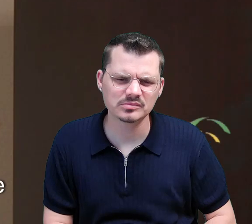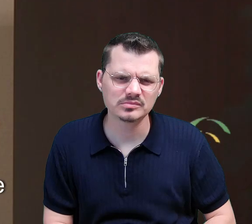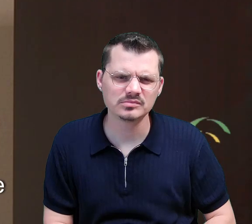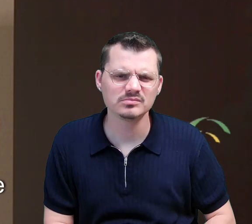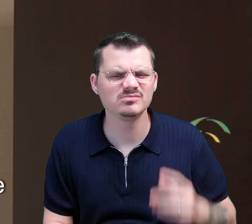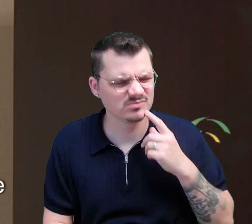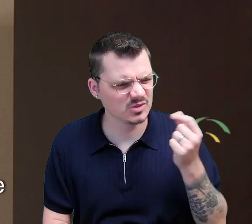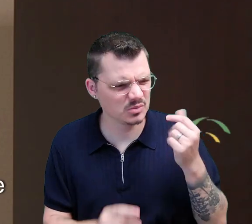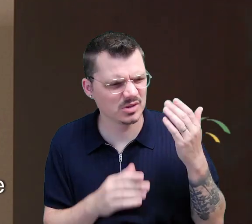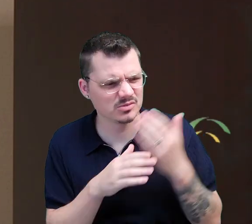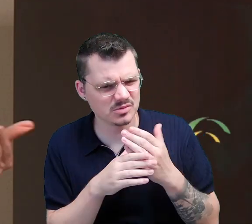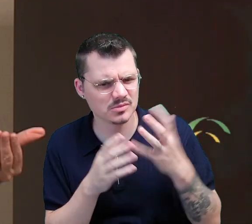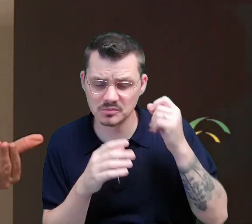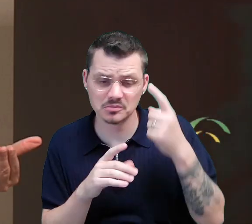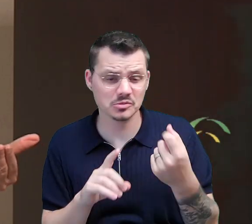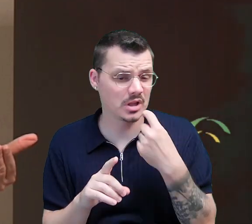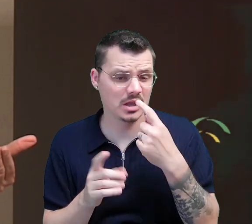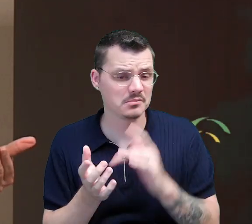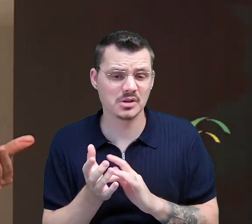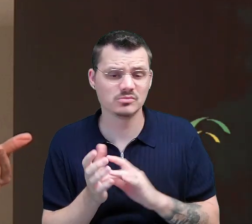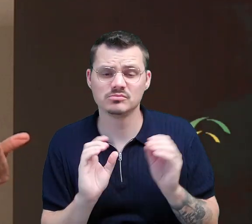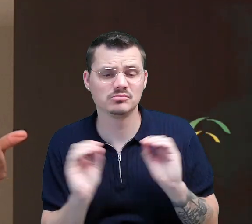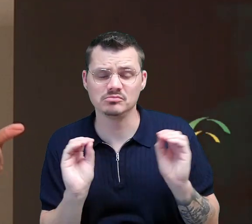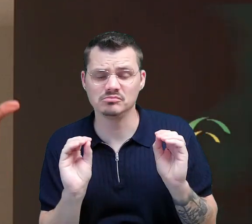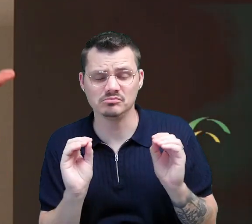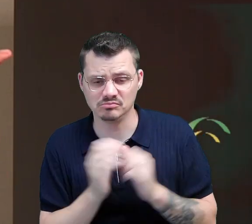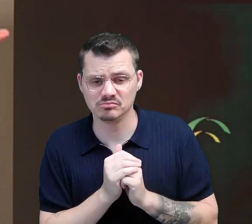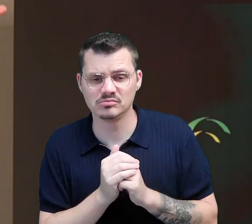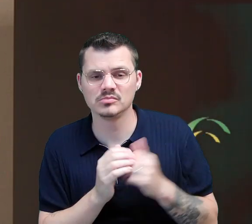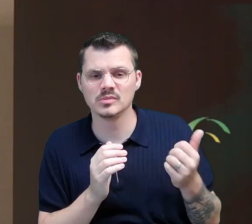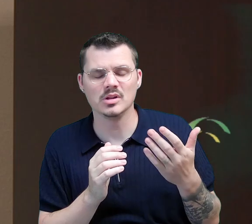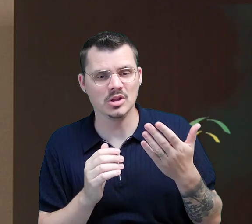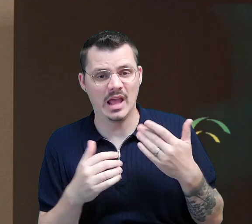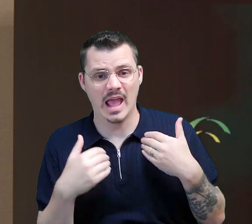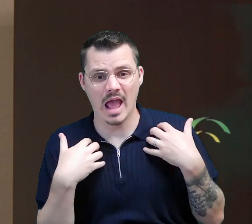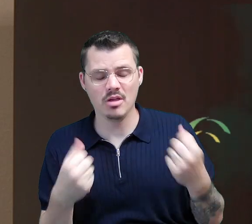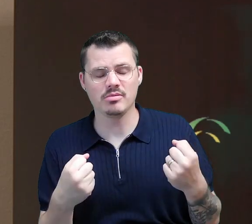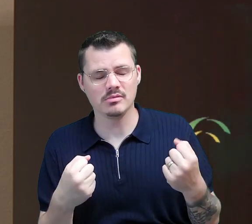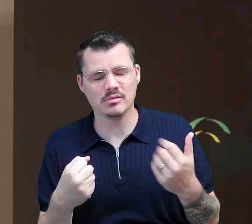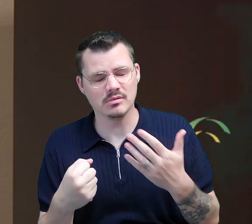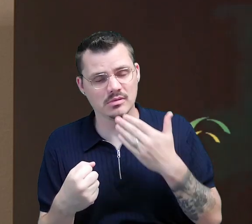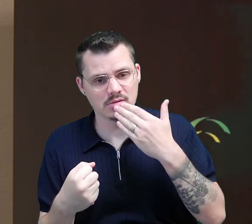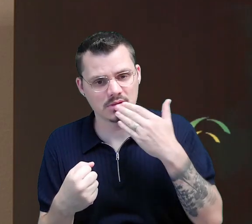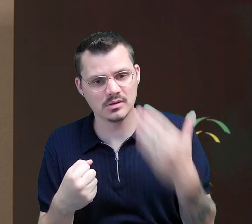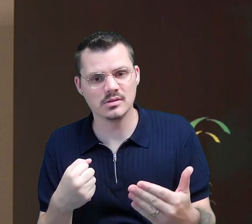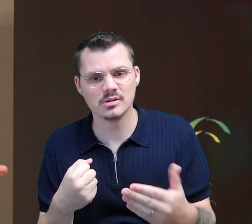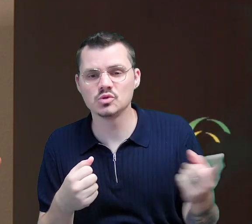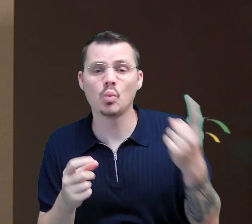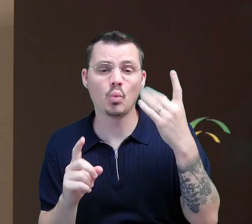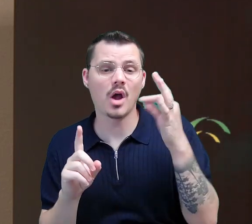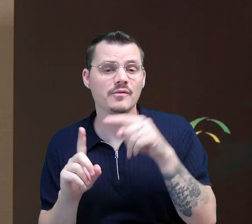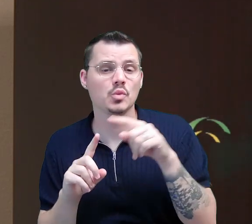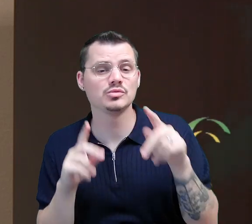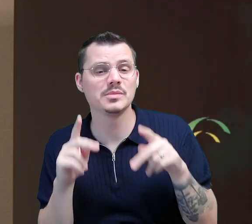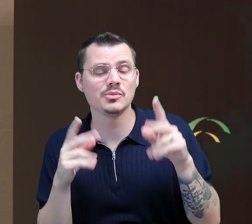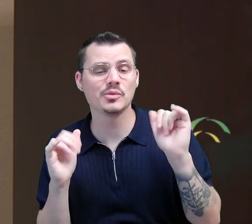Little bit interrupted, huh? Now, she doesn't take any medicine. She's in disgustingly good health. I mean, she's one of those